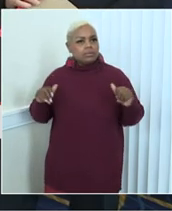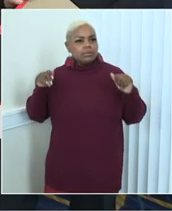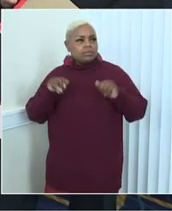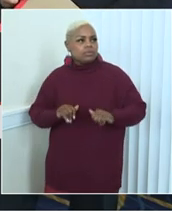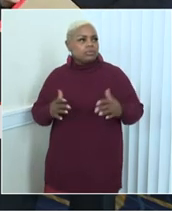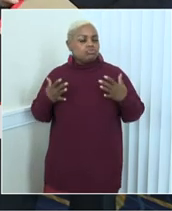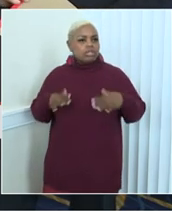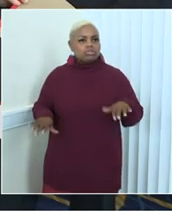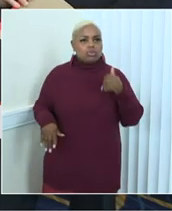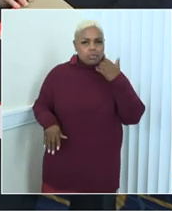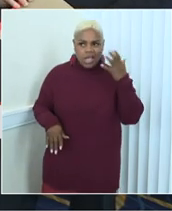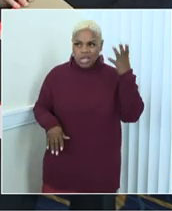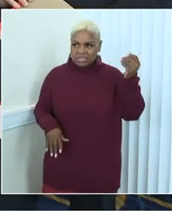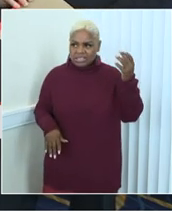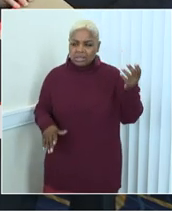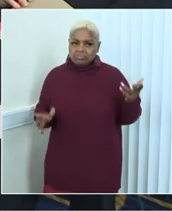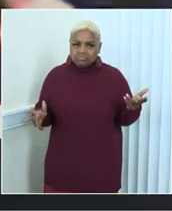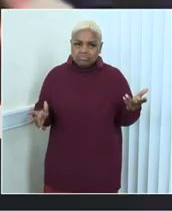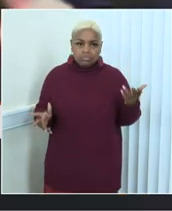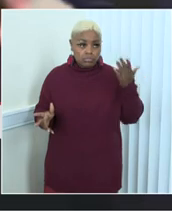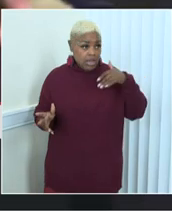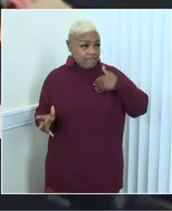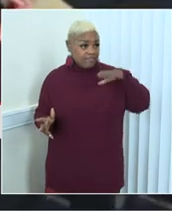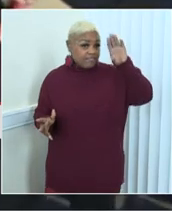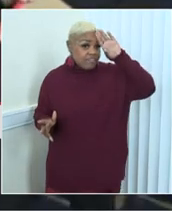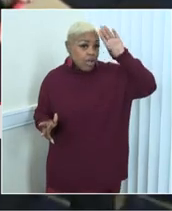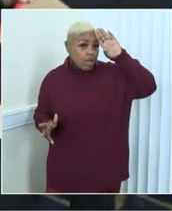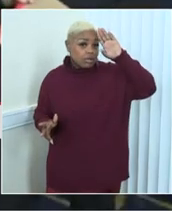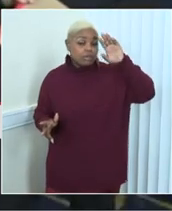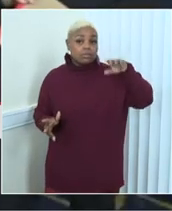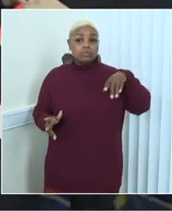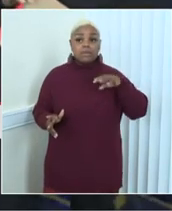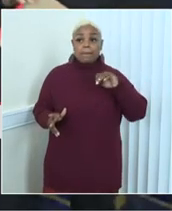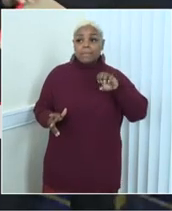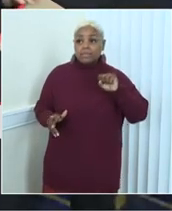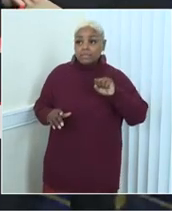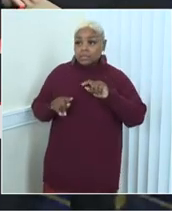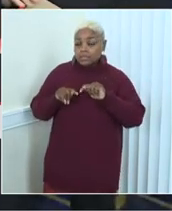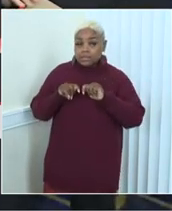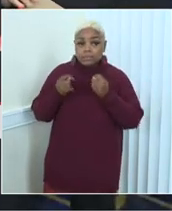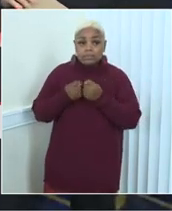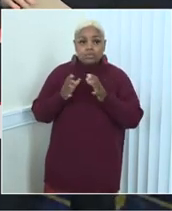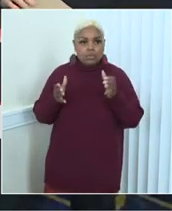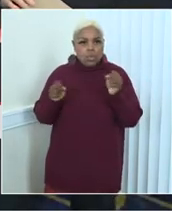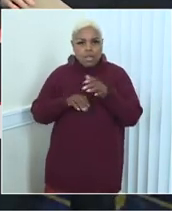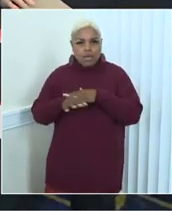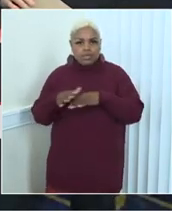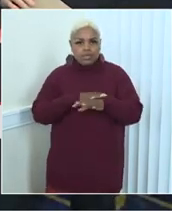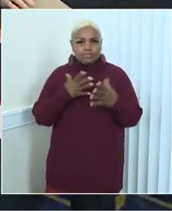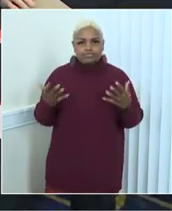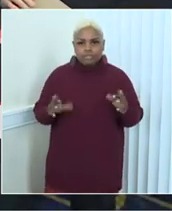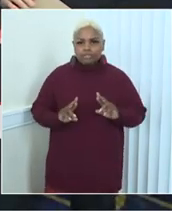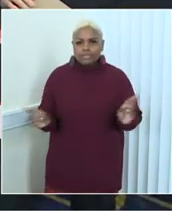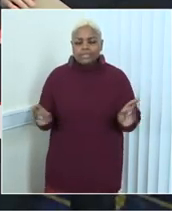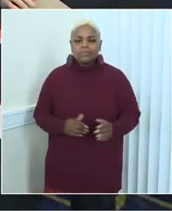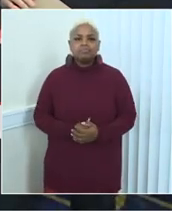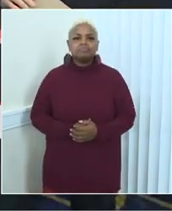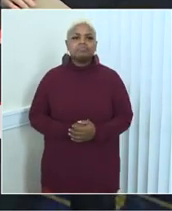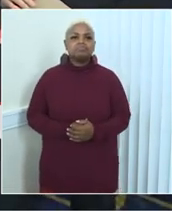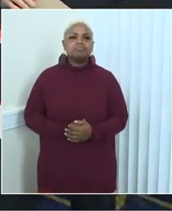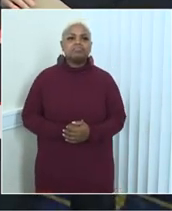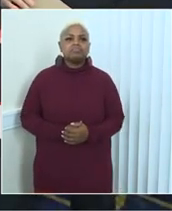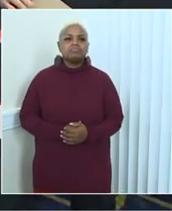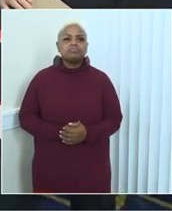fire and EMS staff available in the event there are any hypothermia issues. But what we want people to do is to be safe.